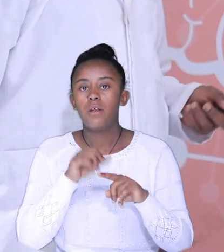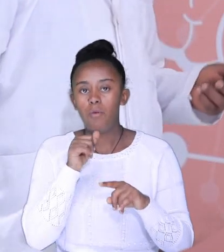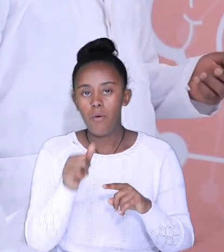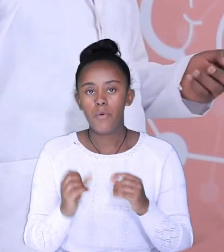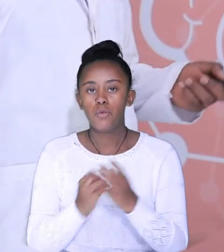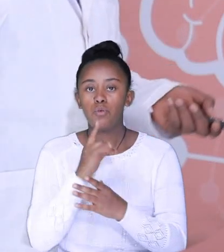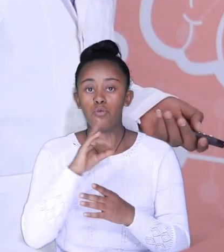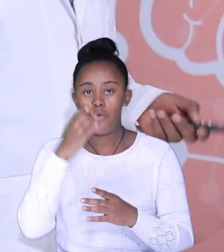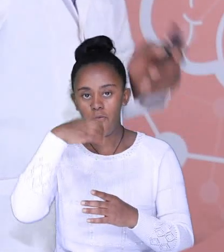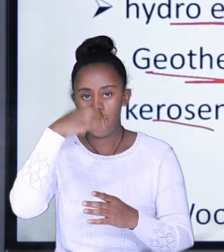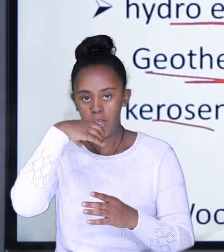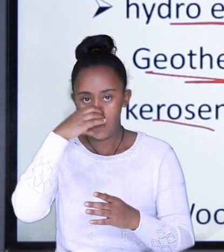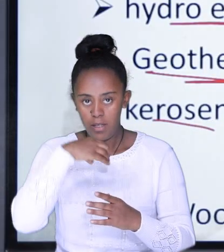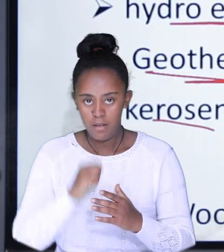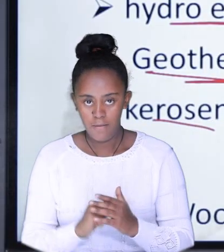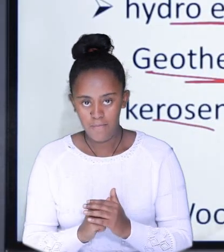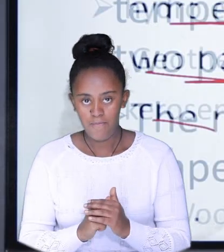of heats.